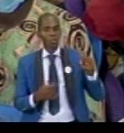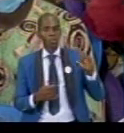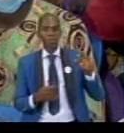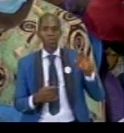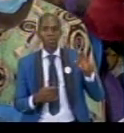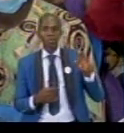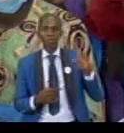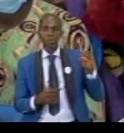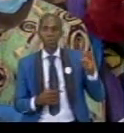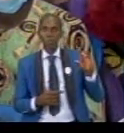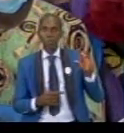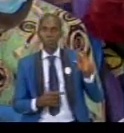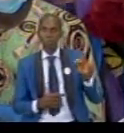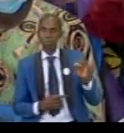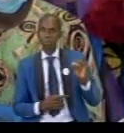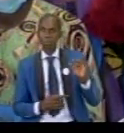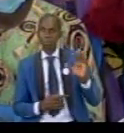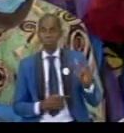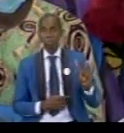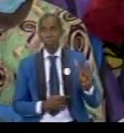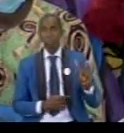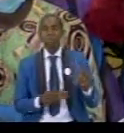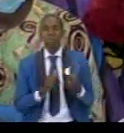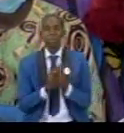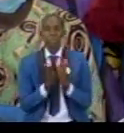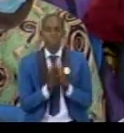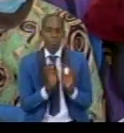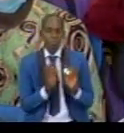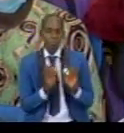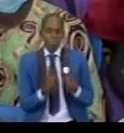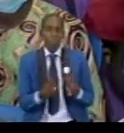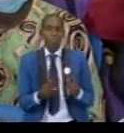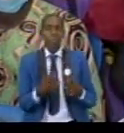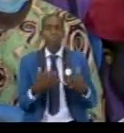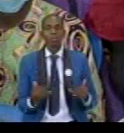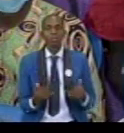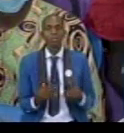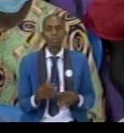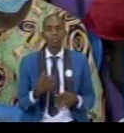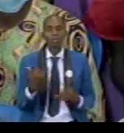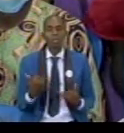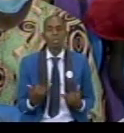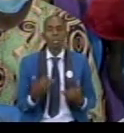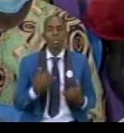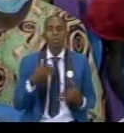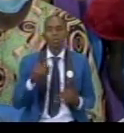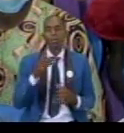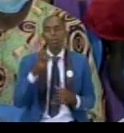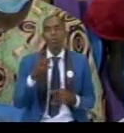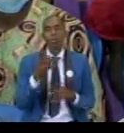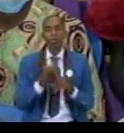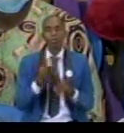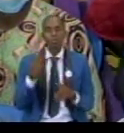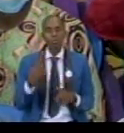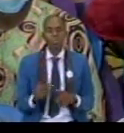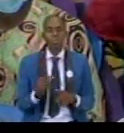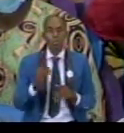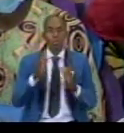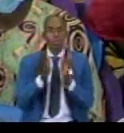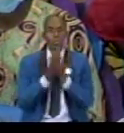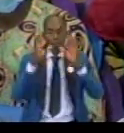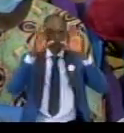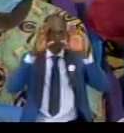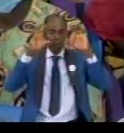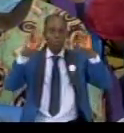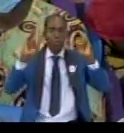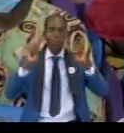immediately. Praise the Lord. Praise the Lord. We have this one also coming from the GS official Facebook page from